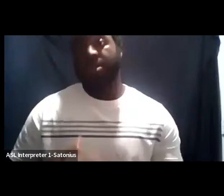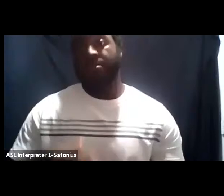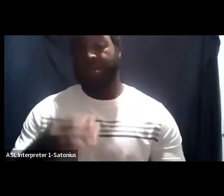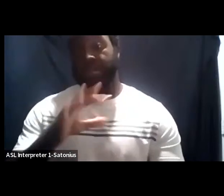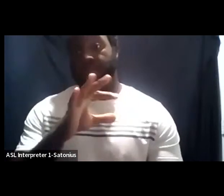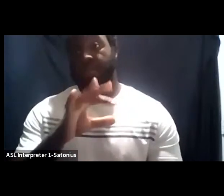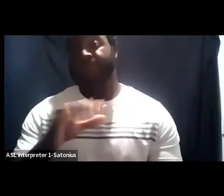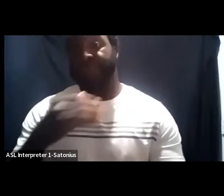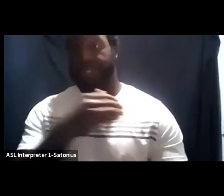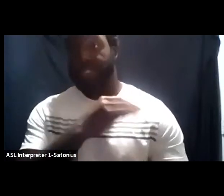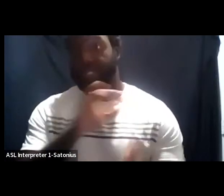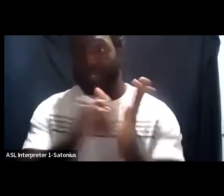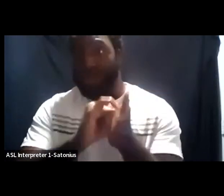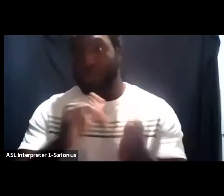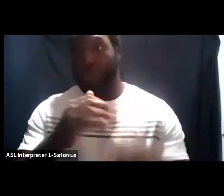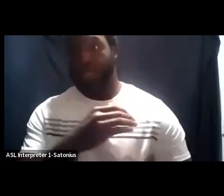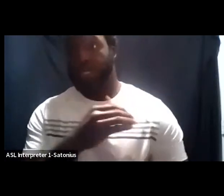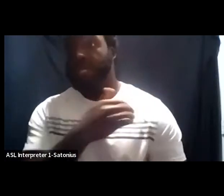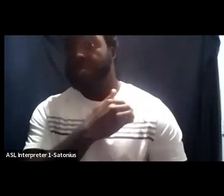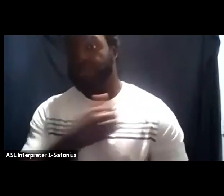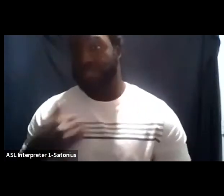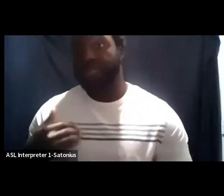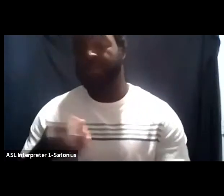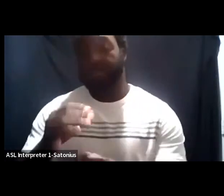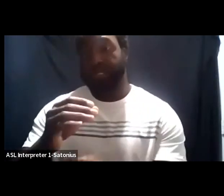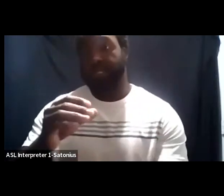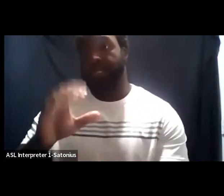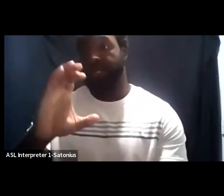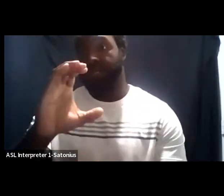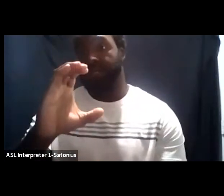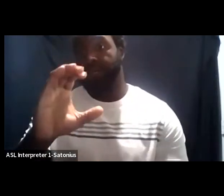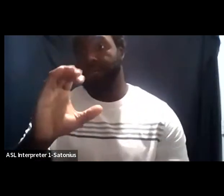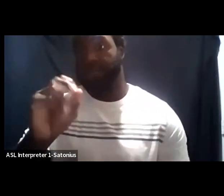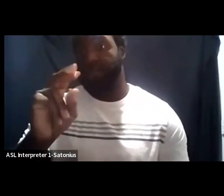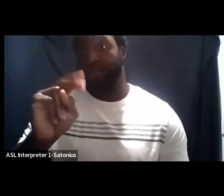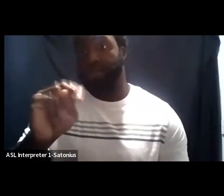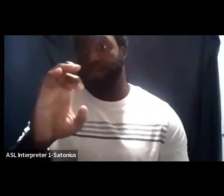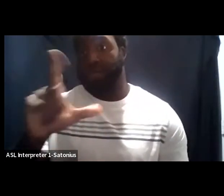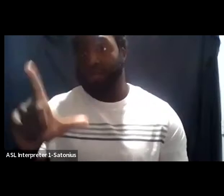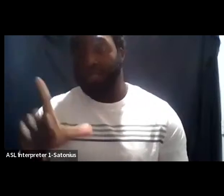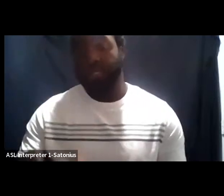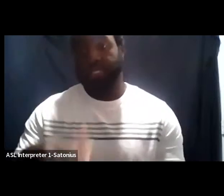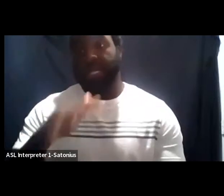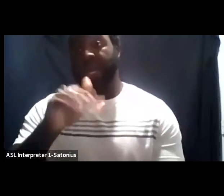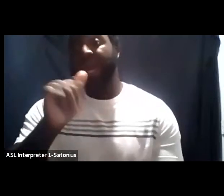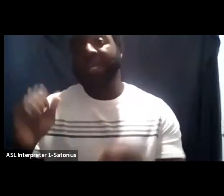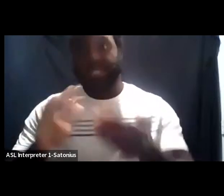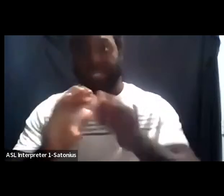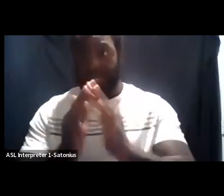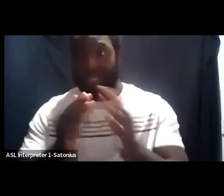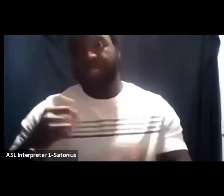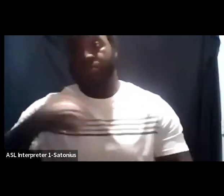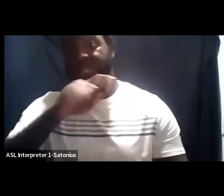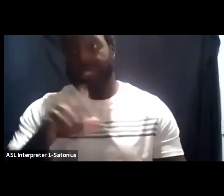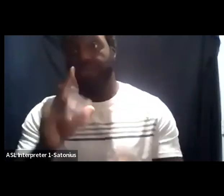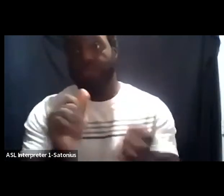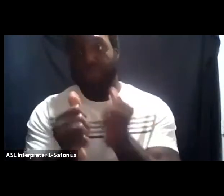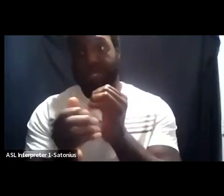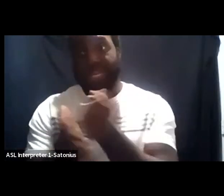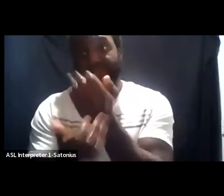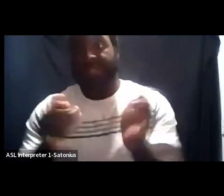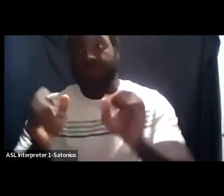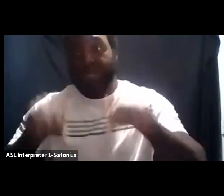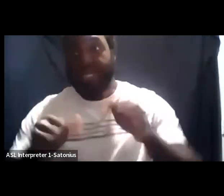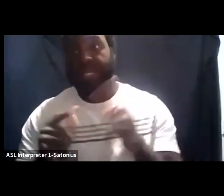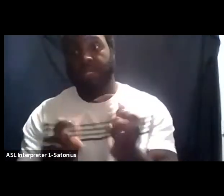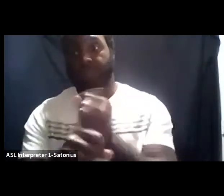Council's Committee on Land Use. And for me, this is extremely important. As a city, we need to do anything and everything that we can